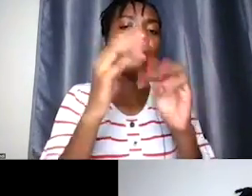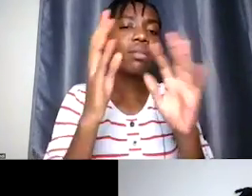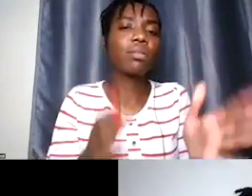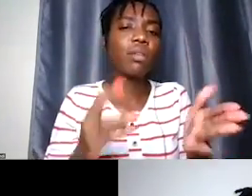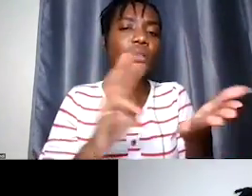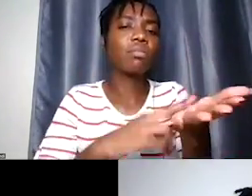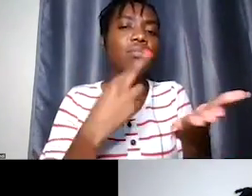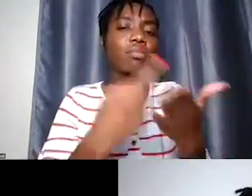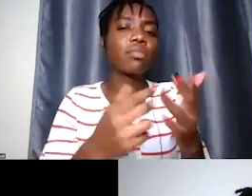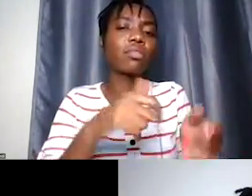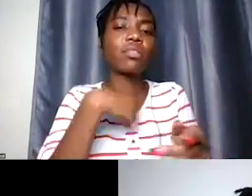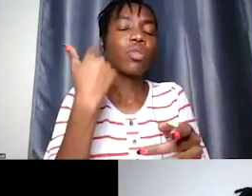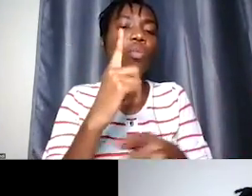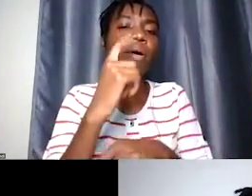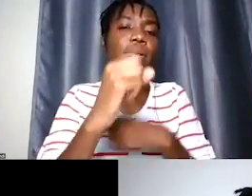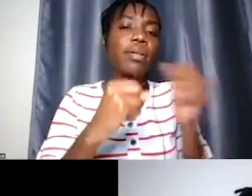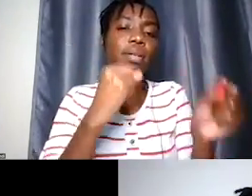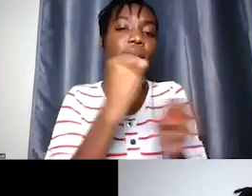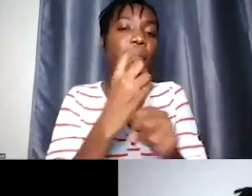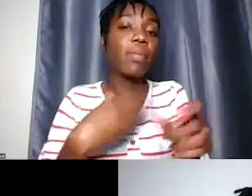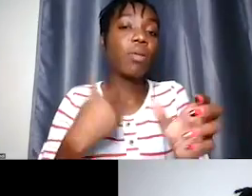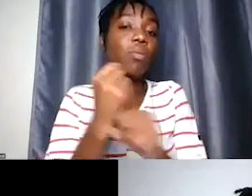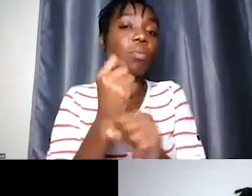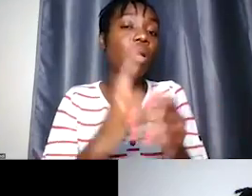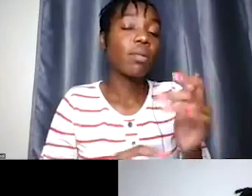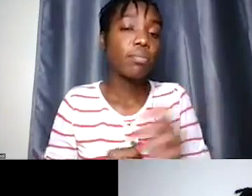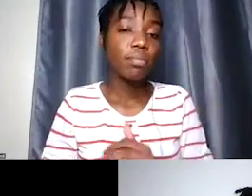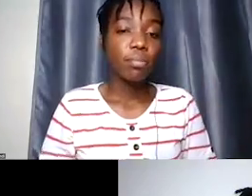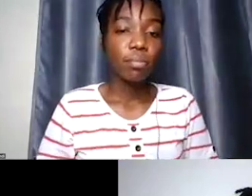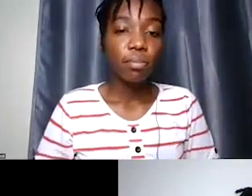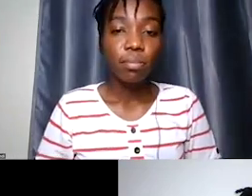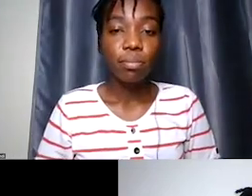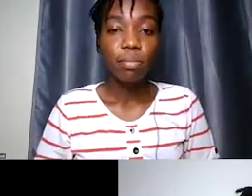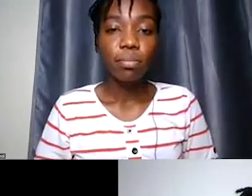year down the line. What do I do?